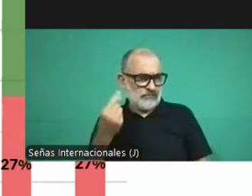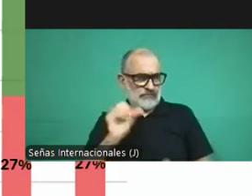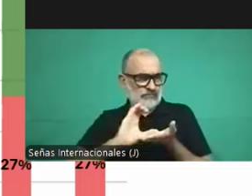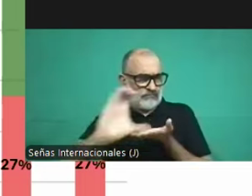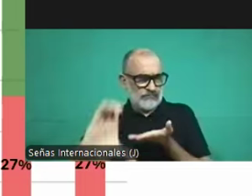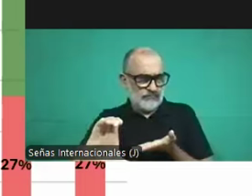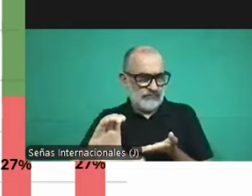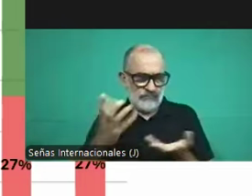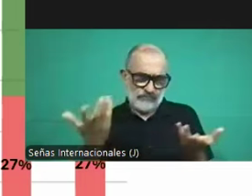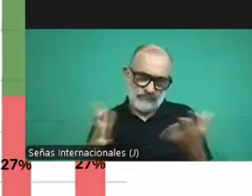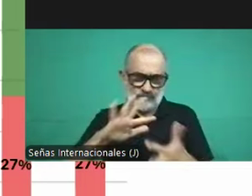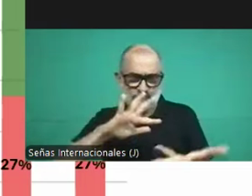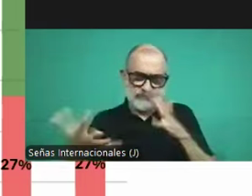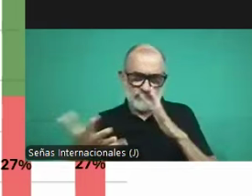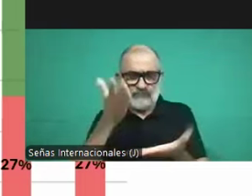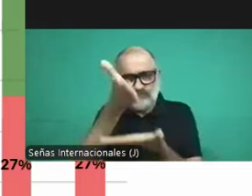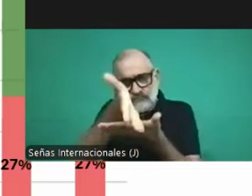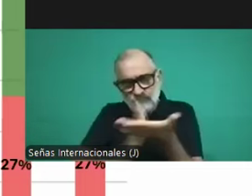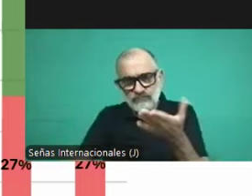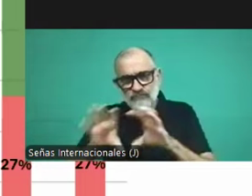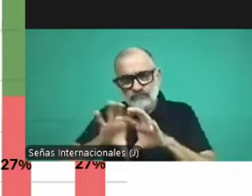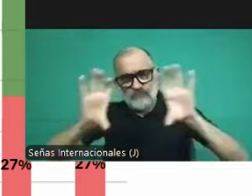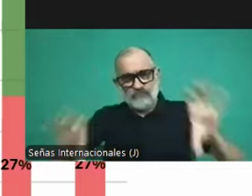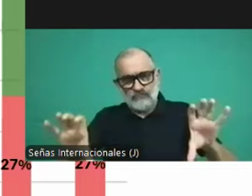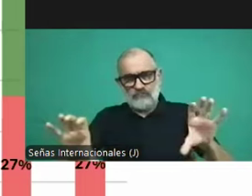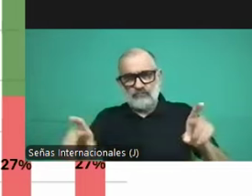basically seen here in equal parts,